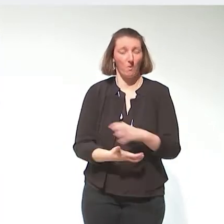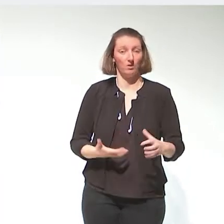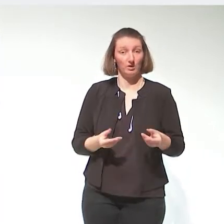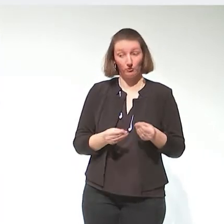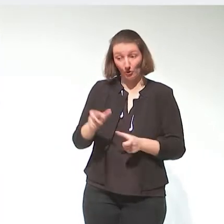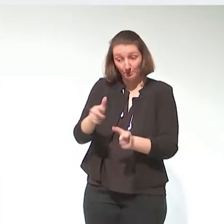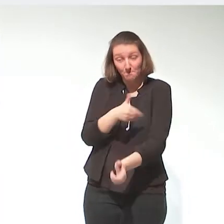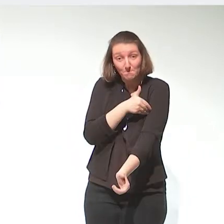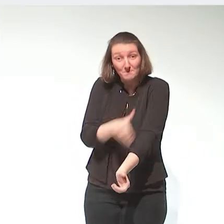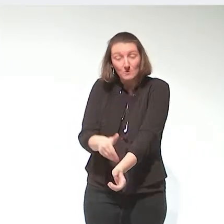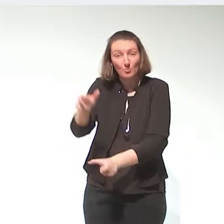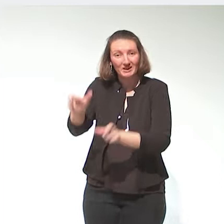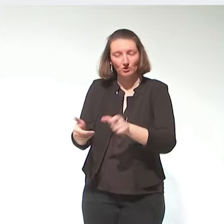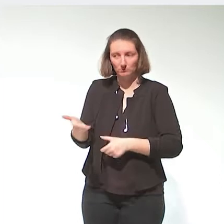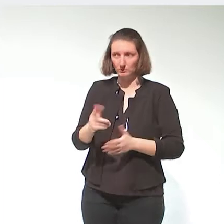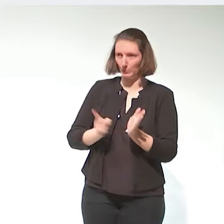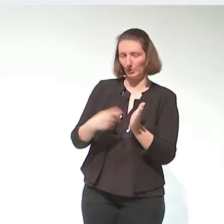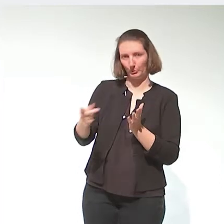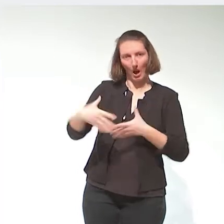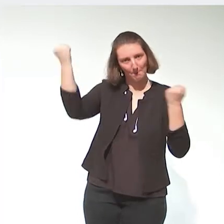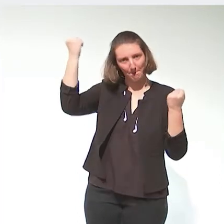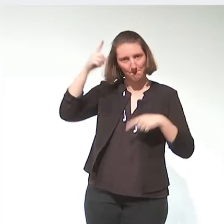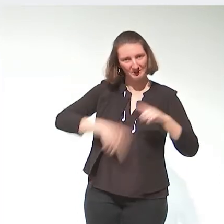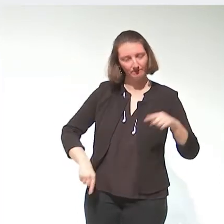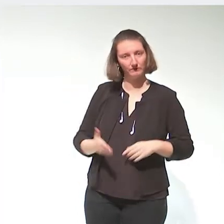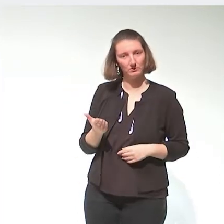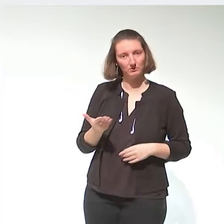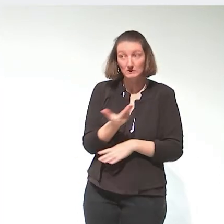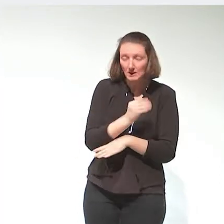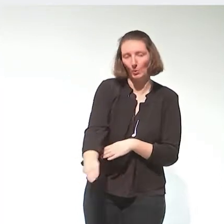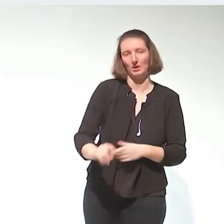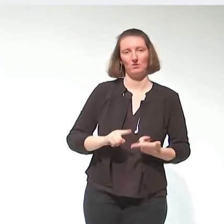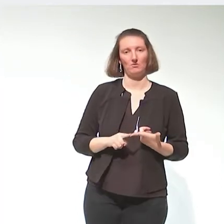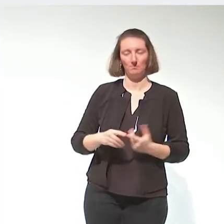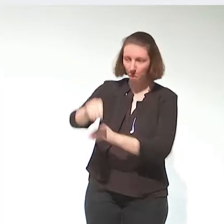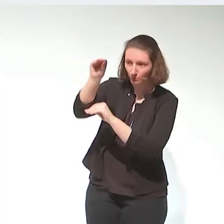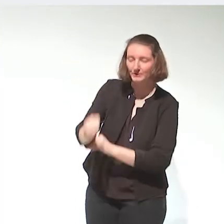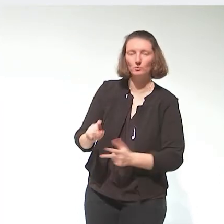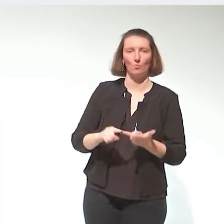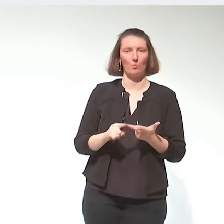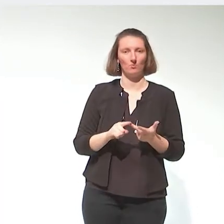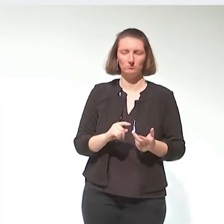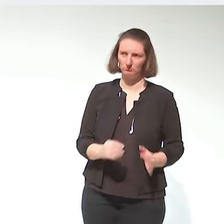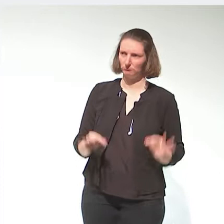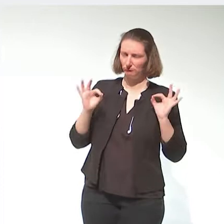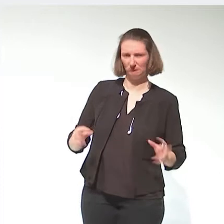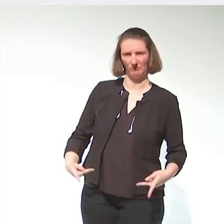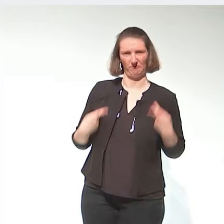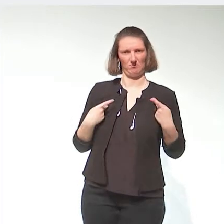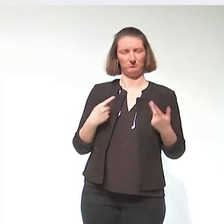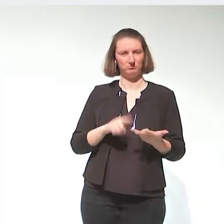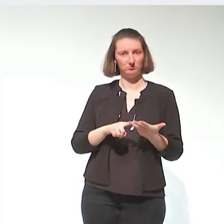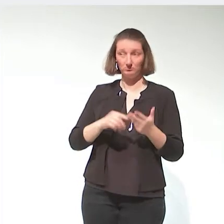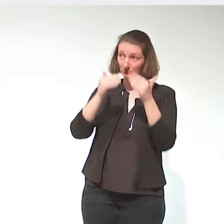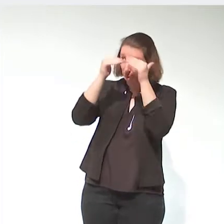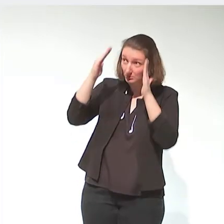in Ukraine. Thousands and millions of people are being deprived of their basic rights, dignity,